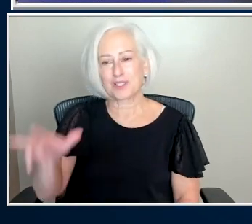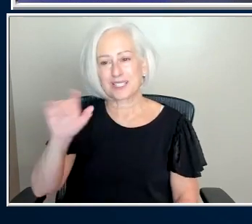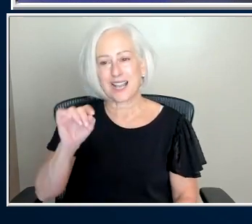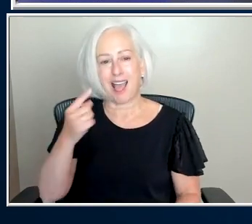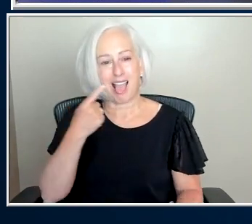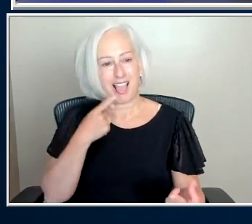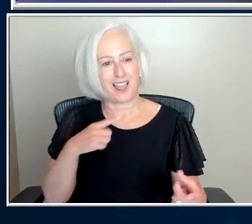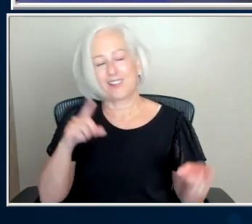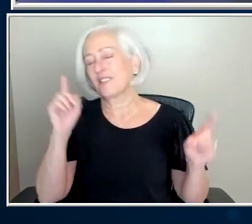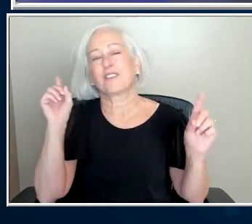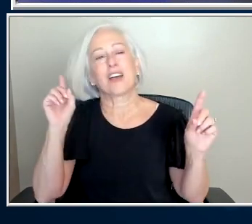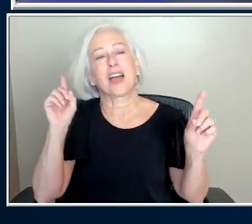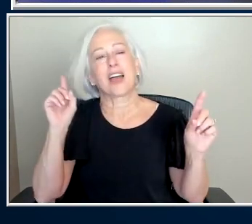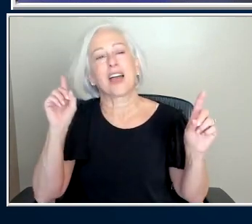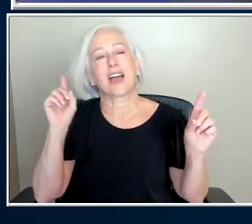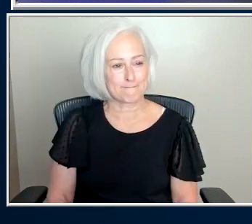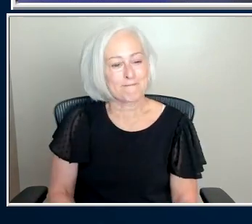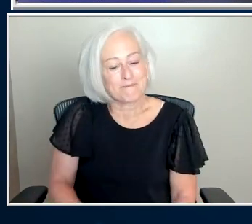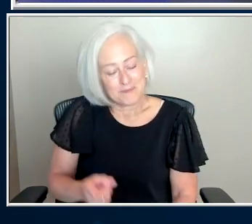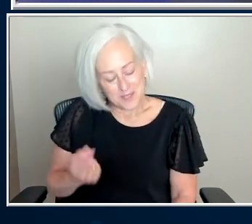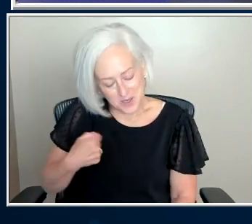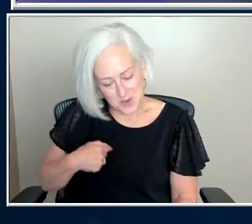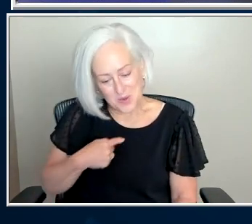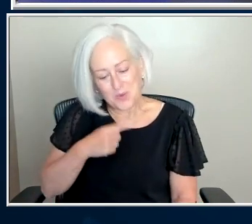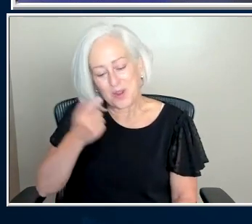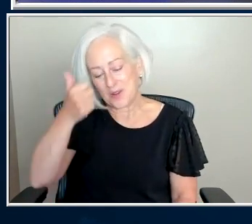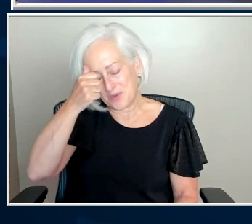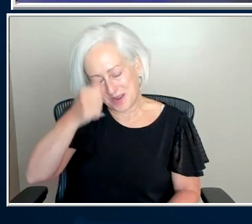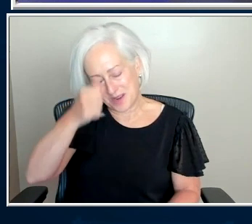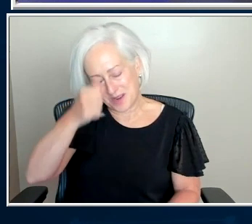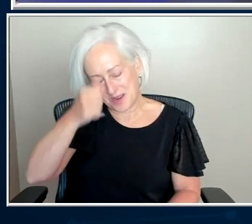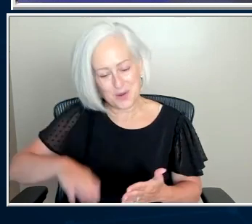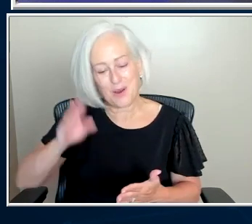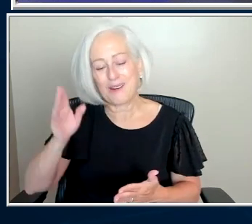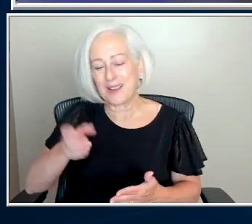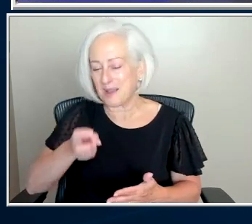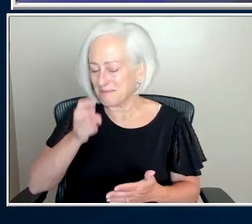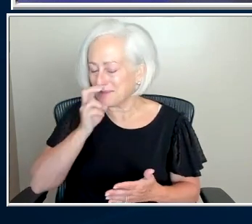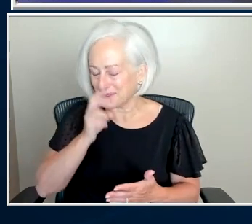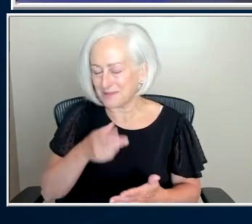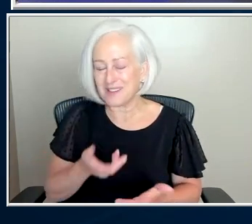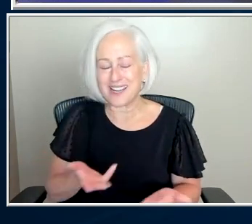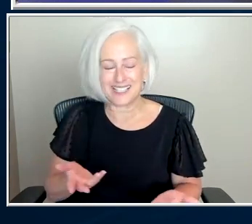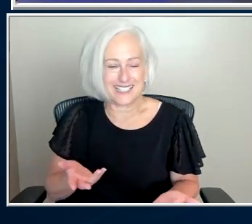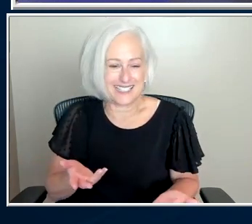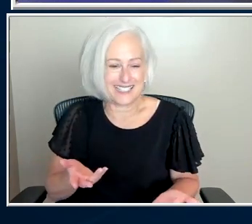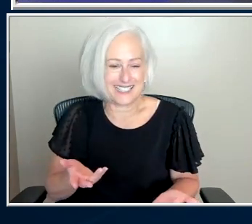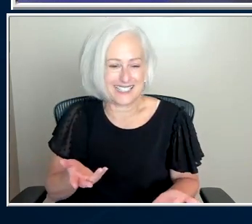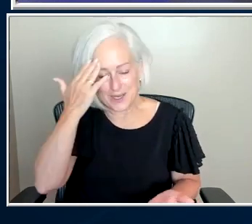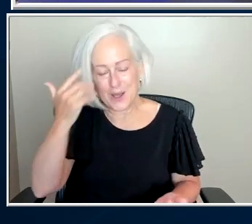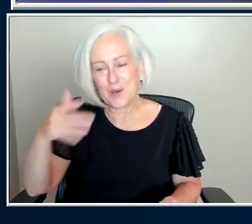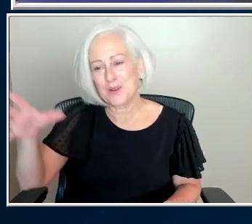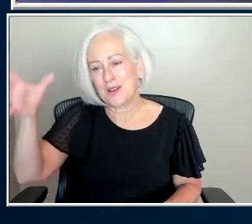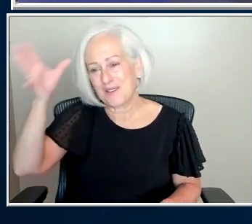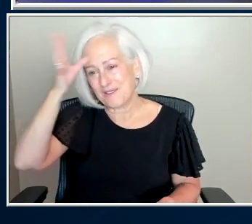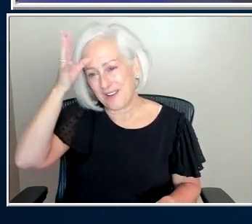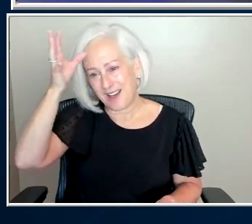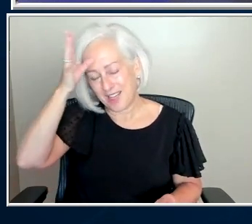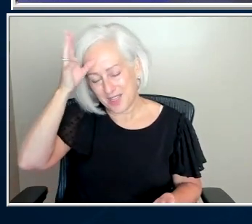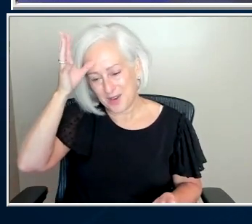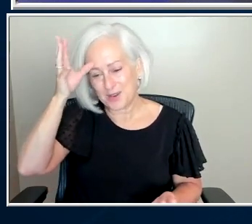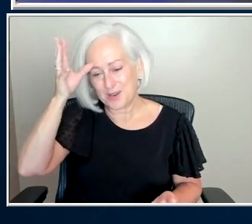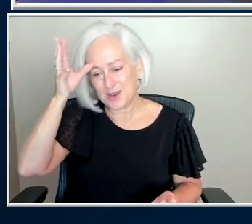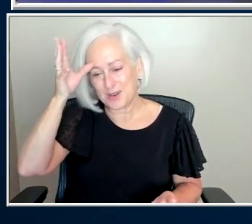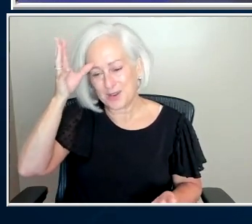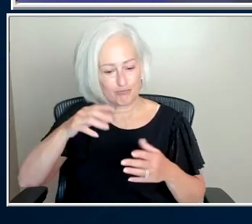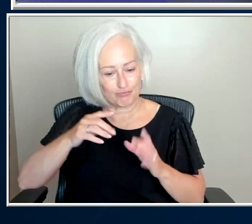you know, we remember growing up with our dads, and it's June, so we're talking a lot about fathers and shining the light on those relationships.